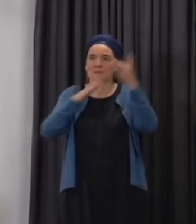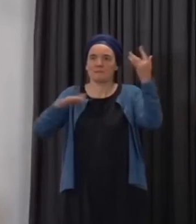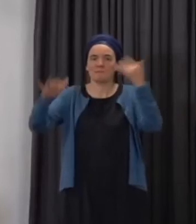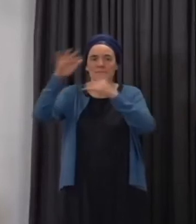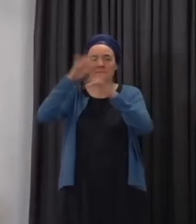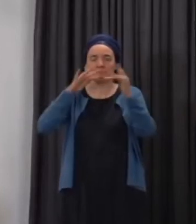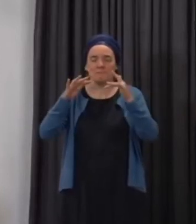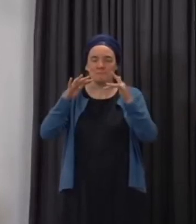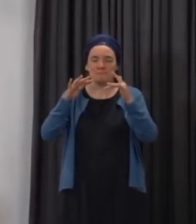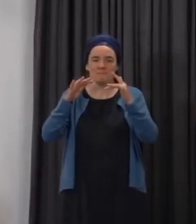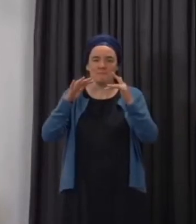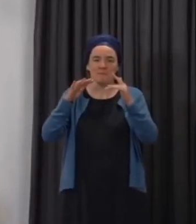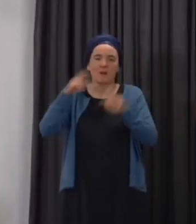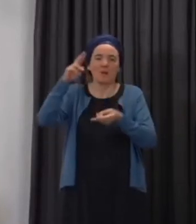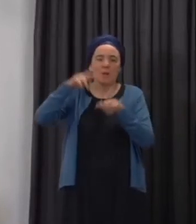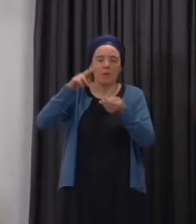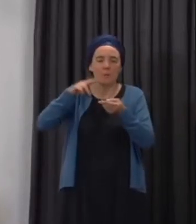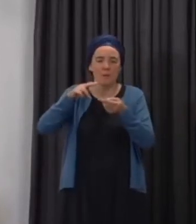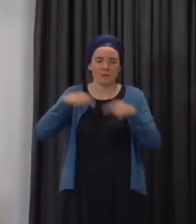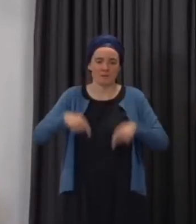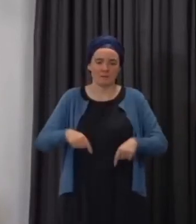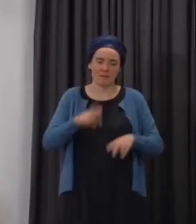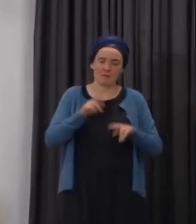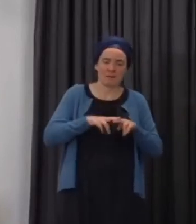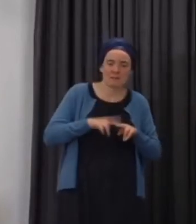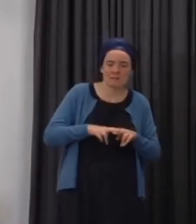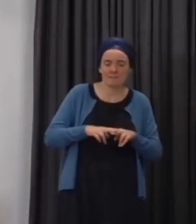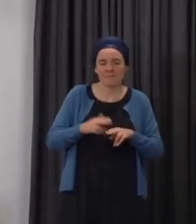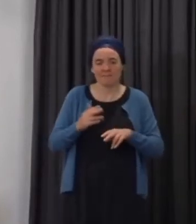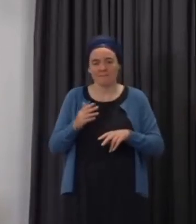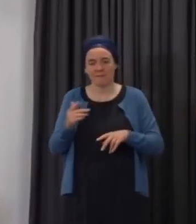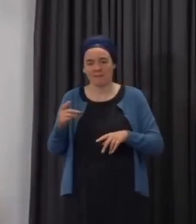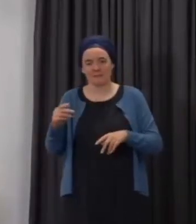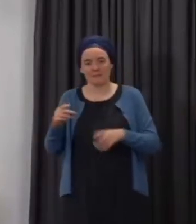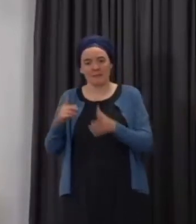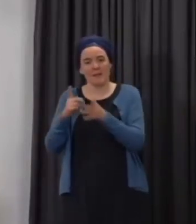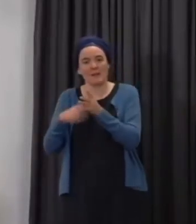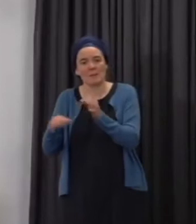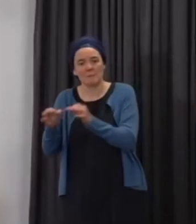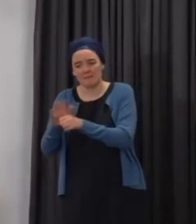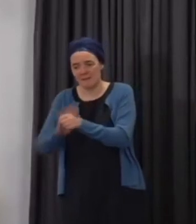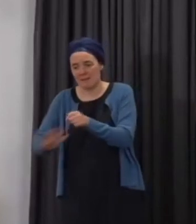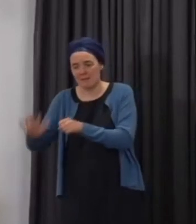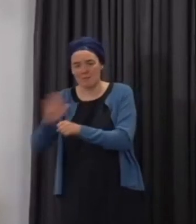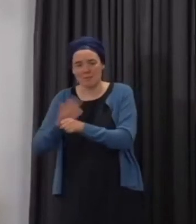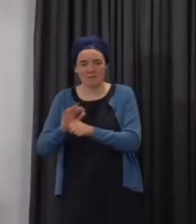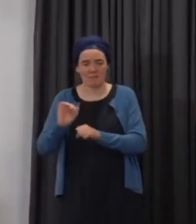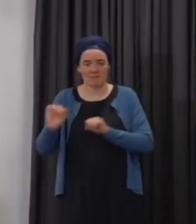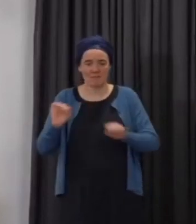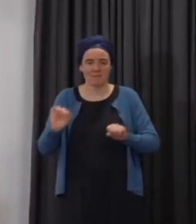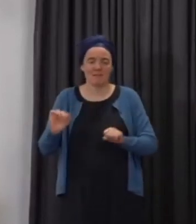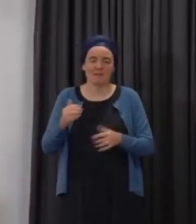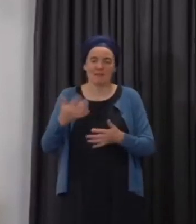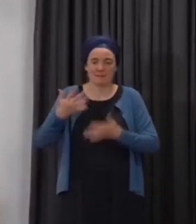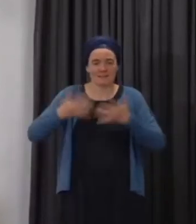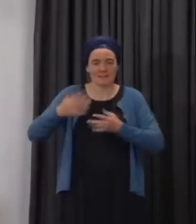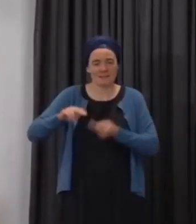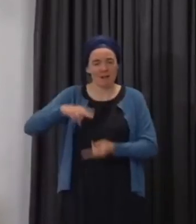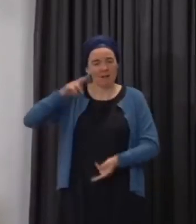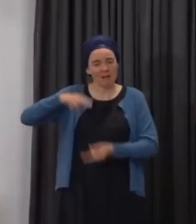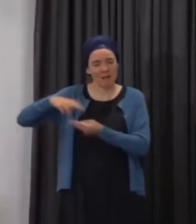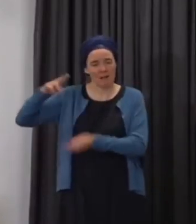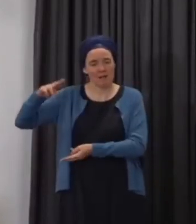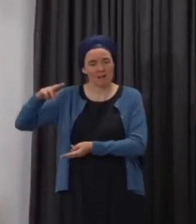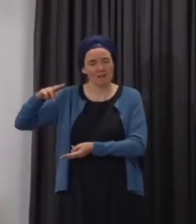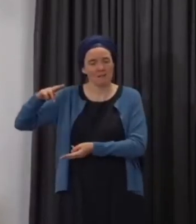many more cases per head of their population. But we continue to look at what's happening in North Wales. And it's why the messages we're giving